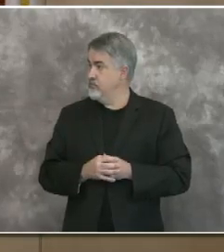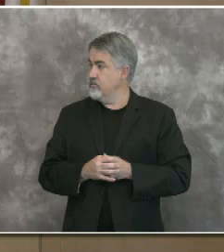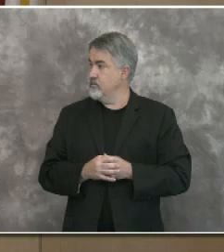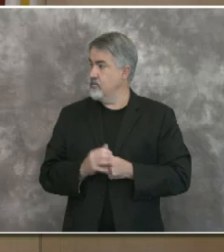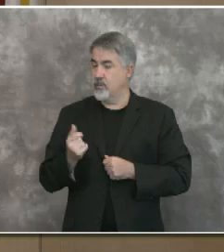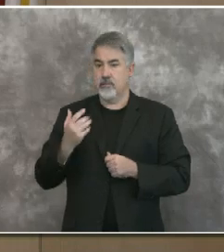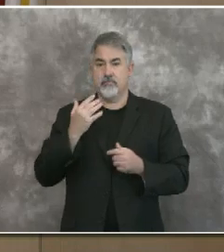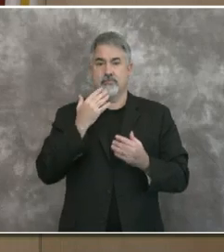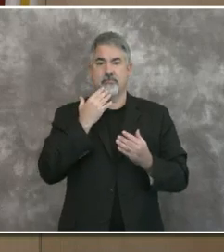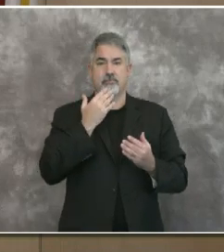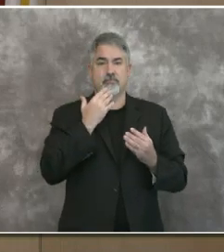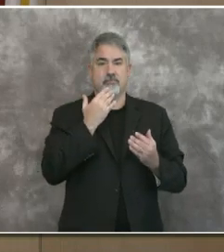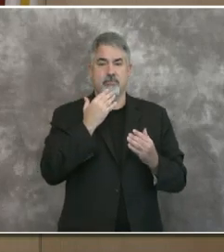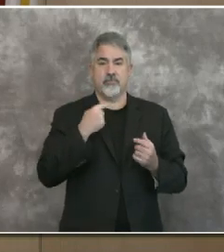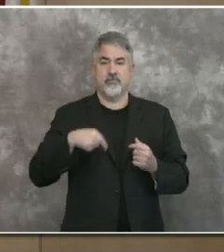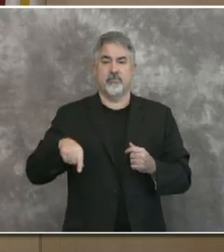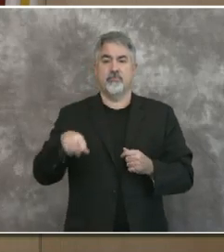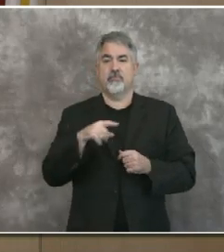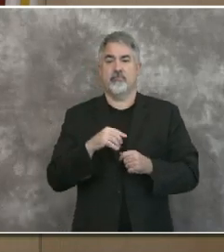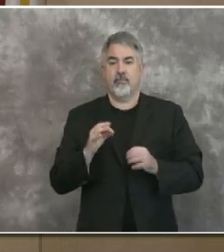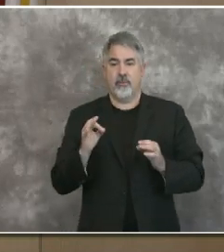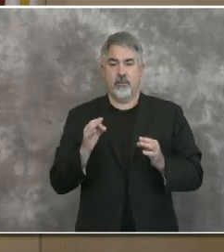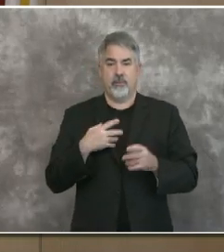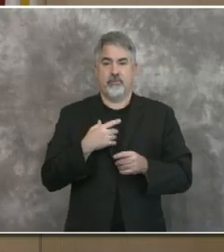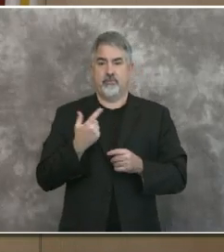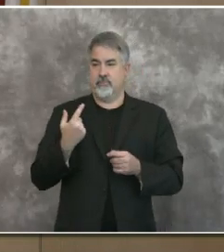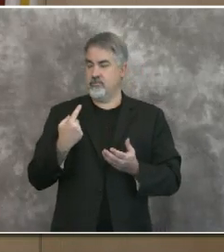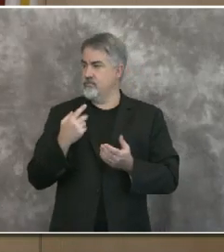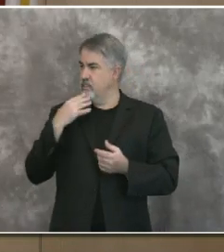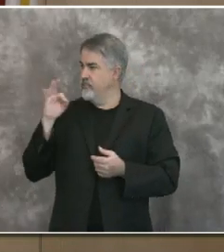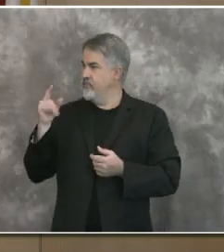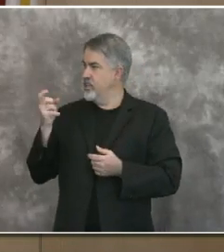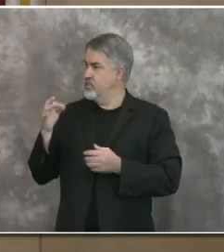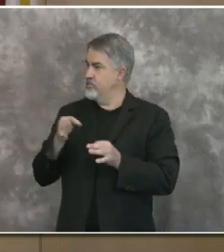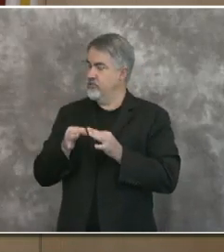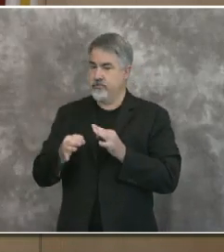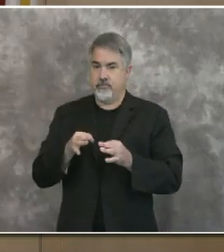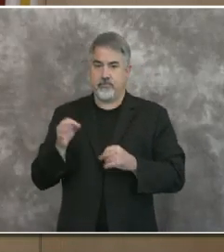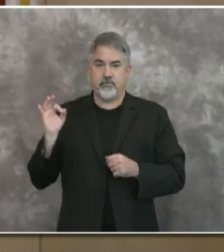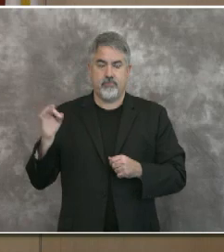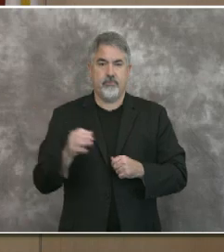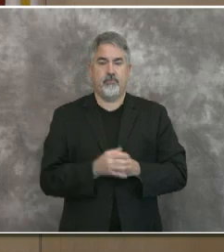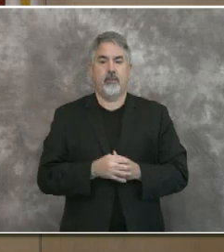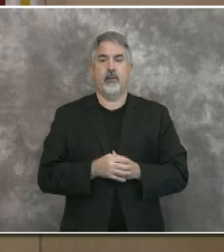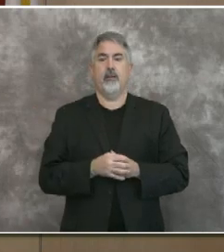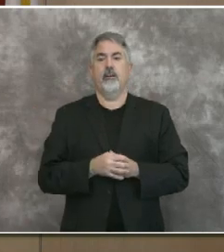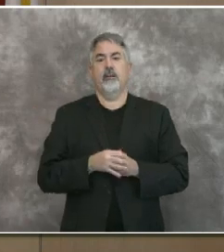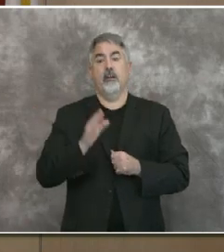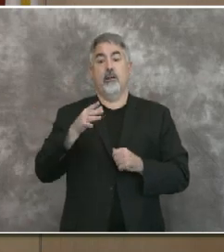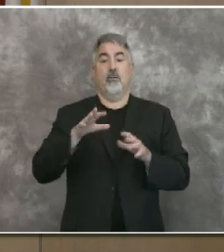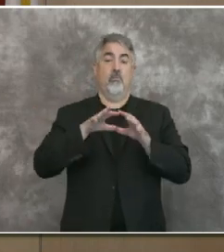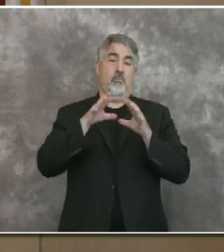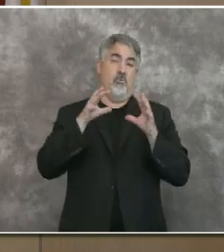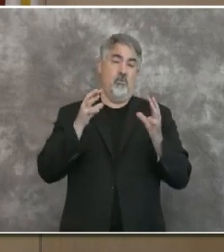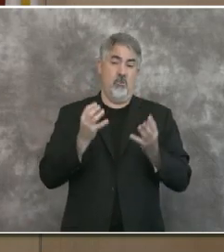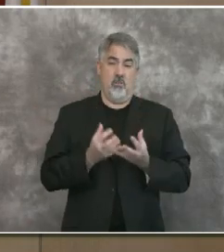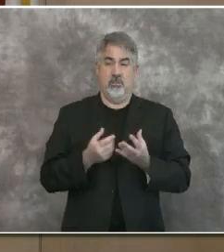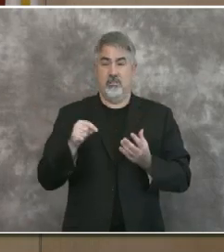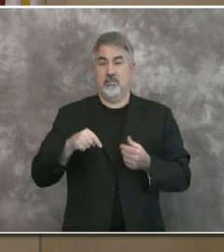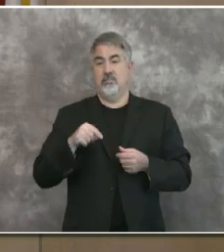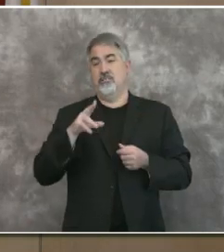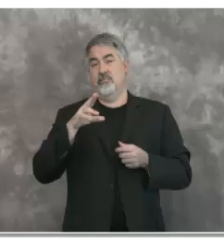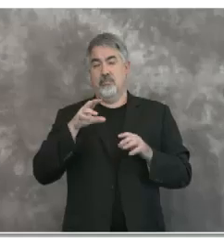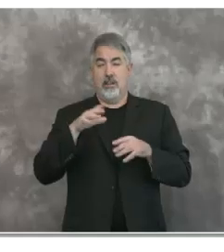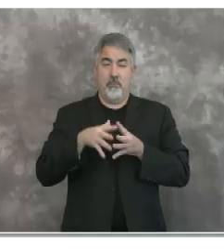Thank you, Supervisor Fletcher, and good afternoon, everyone, and thank you for being here. The global, national, and state statistics today are based